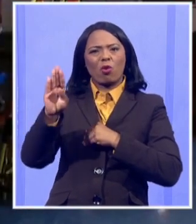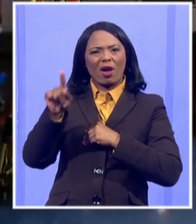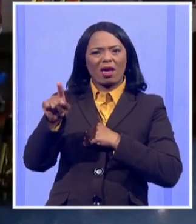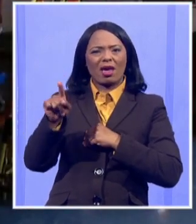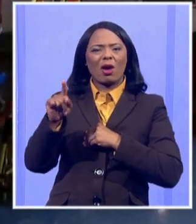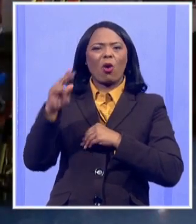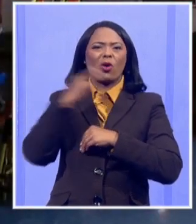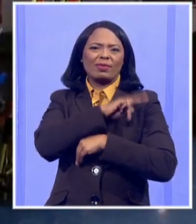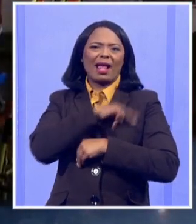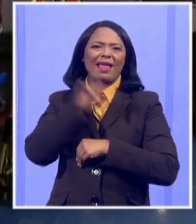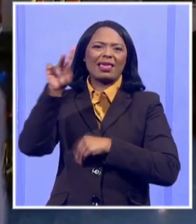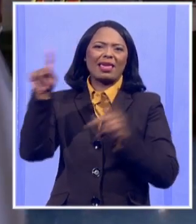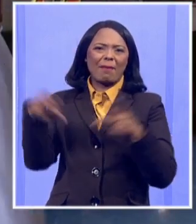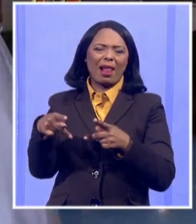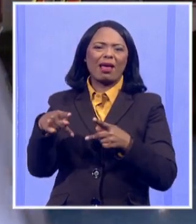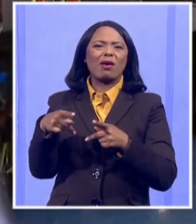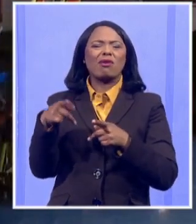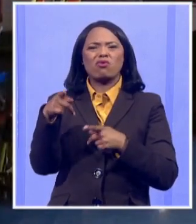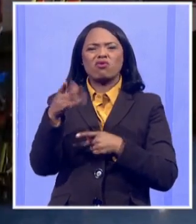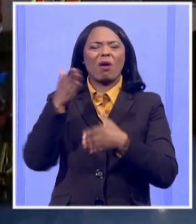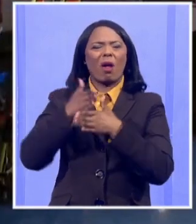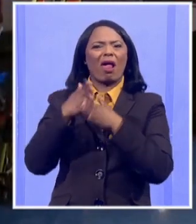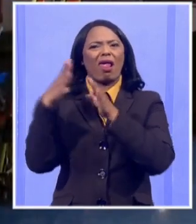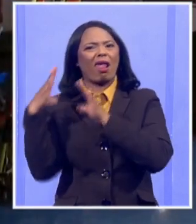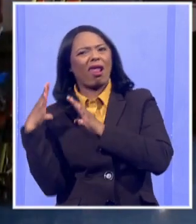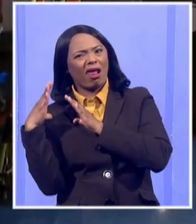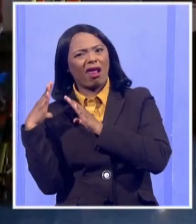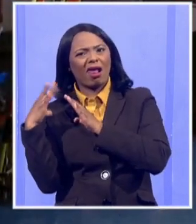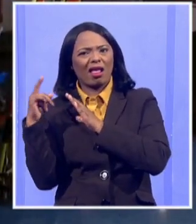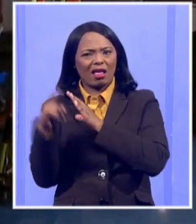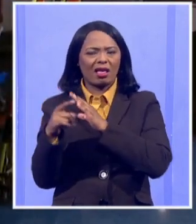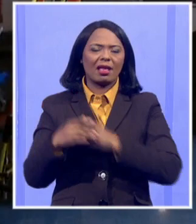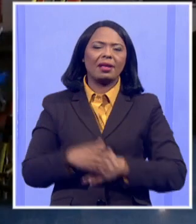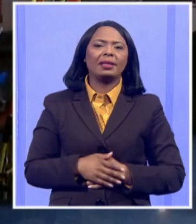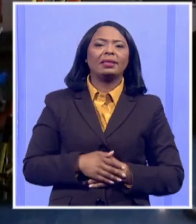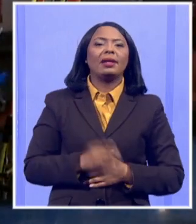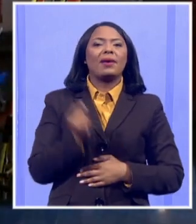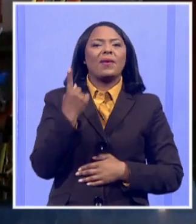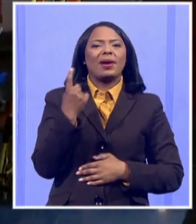Kimberley. But let's talk to one of the